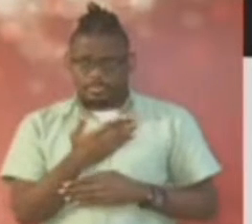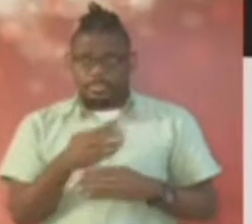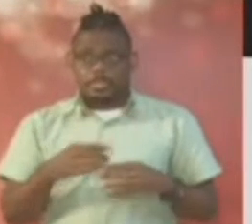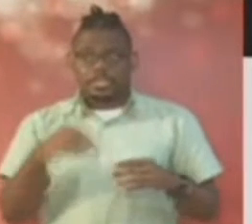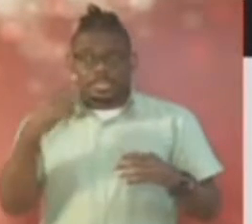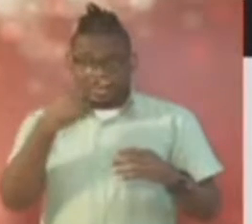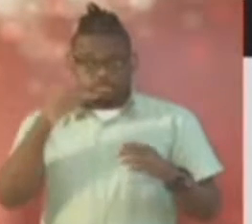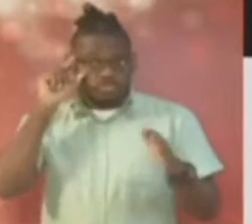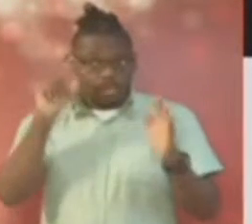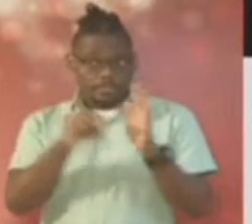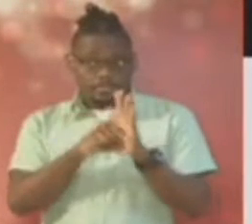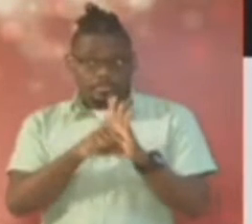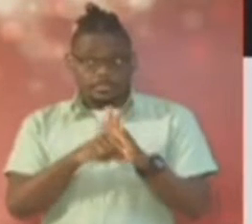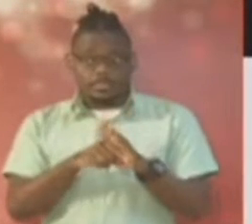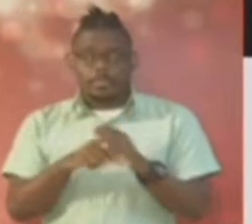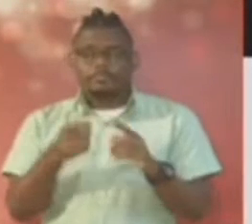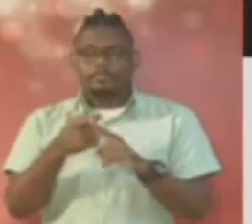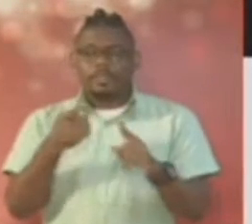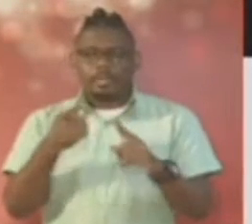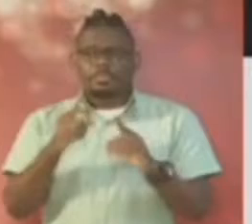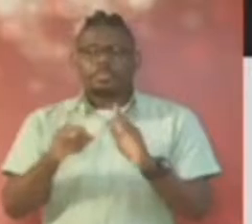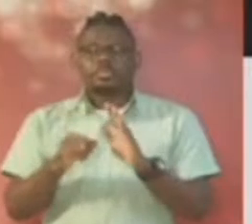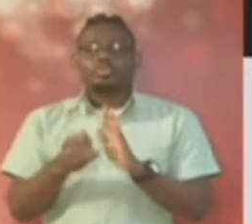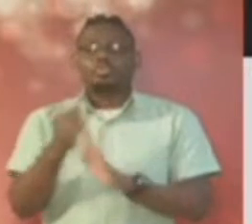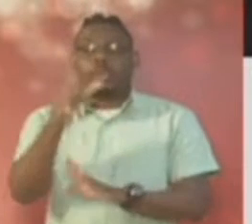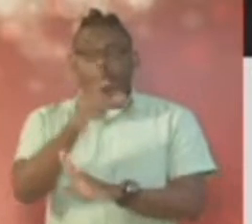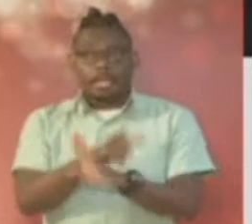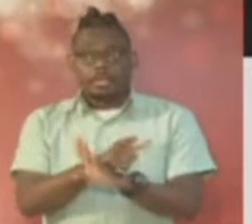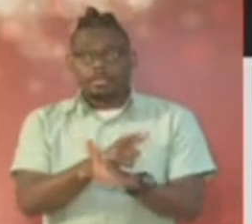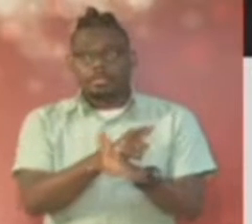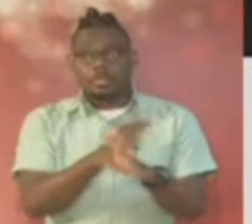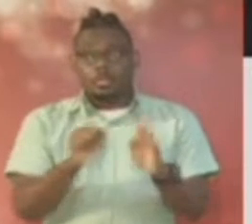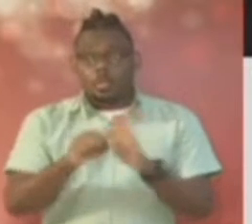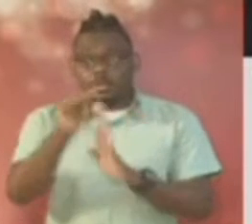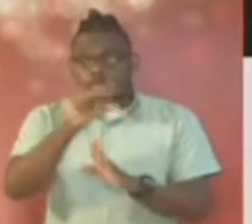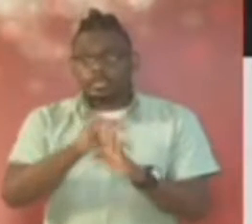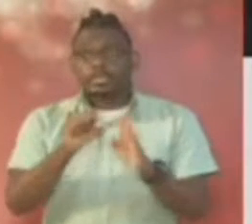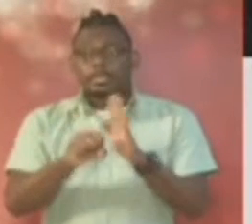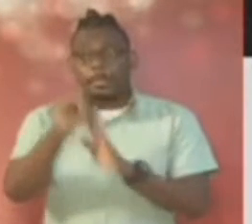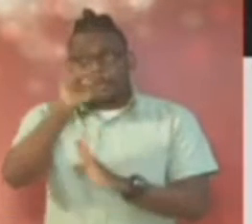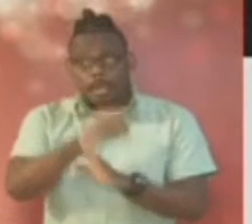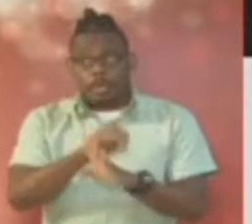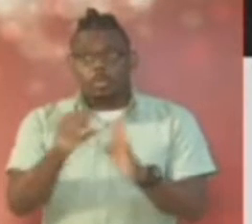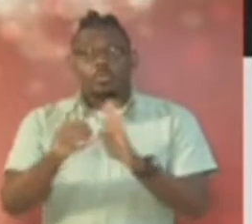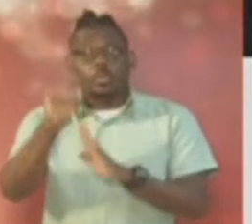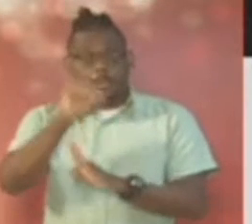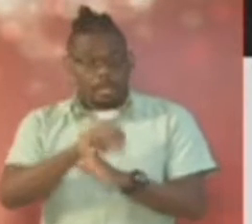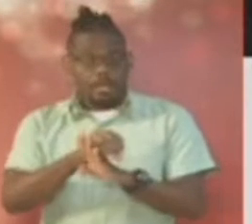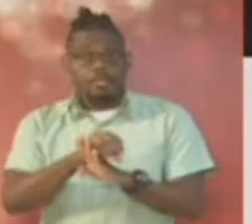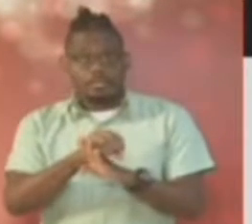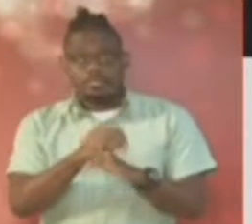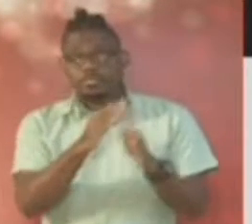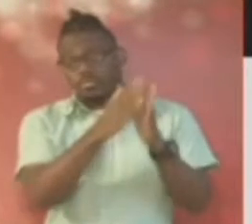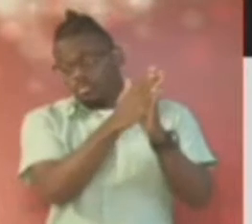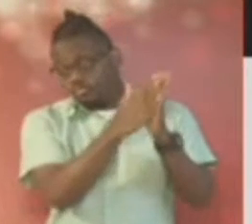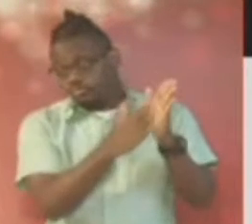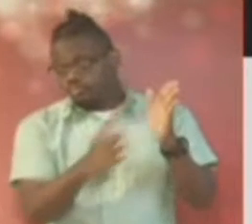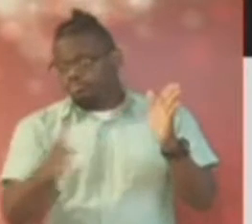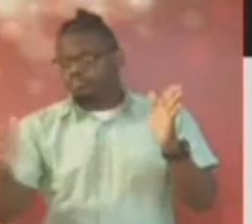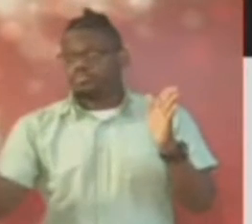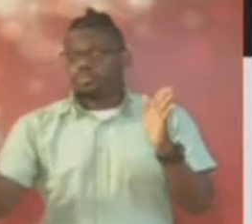time period from July through August and September into October, now the start of November, we have had